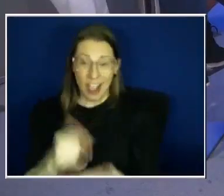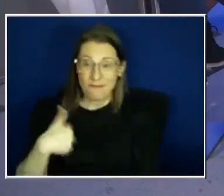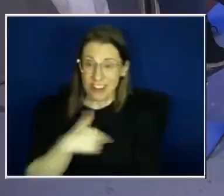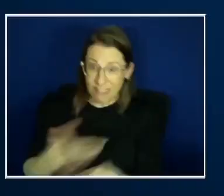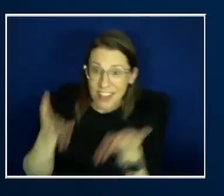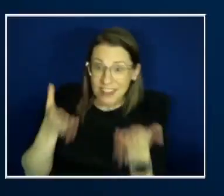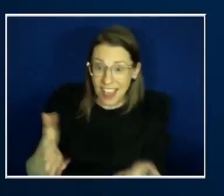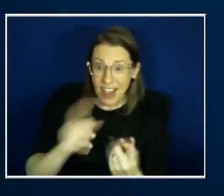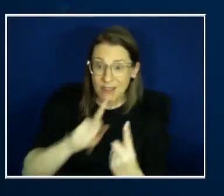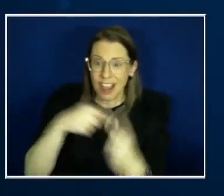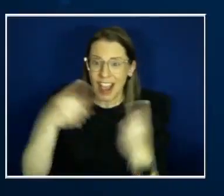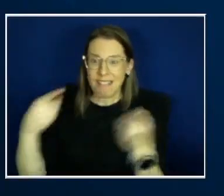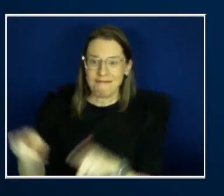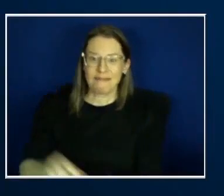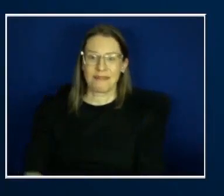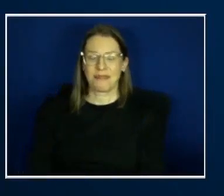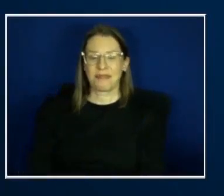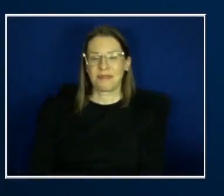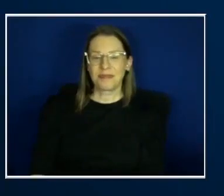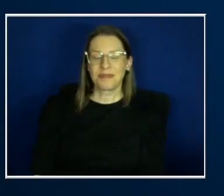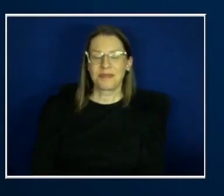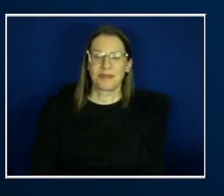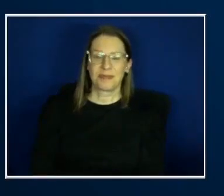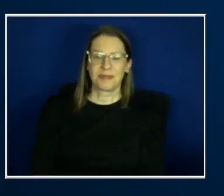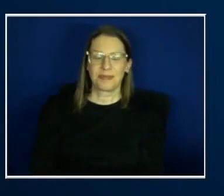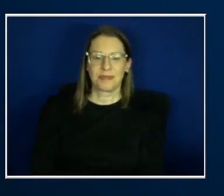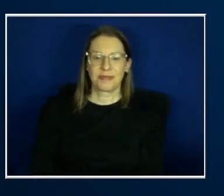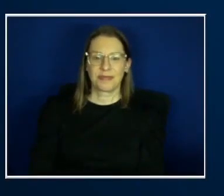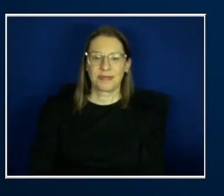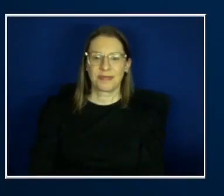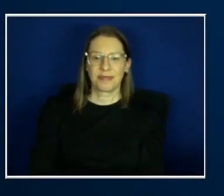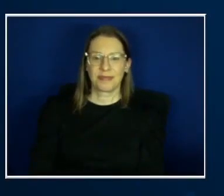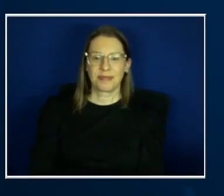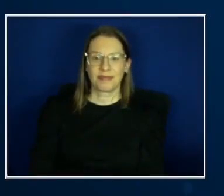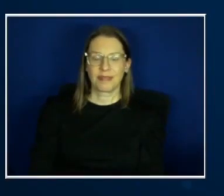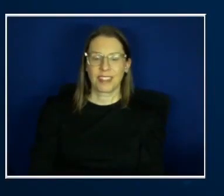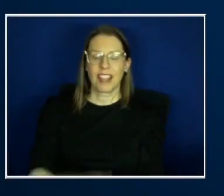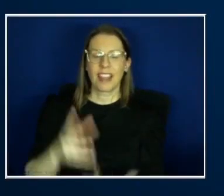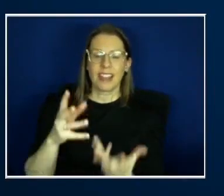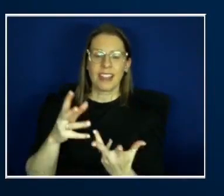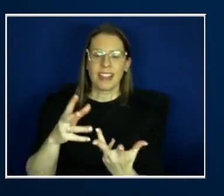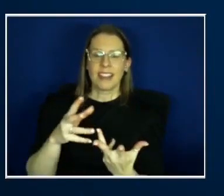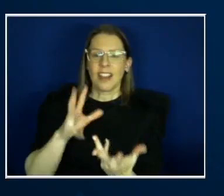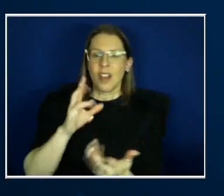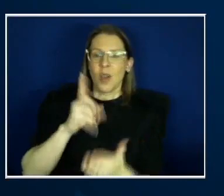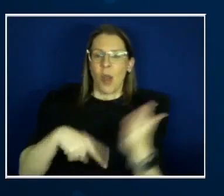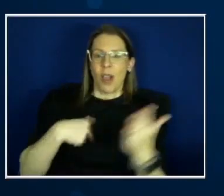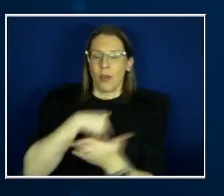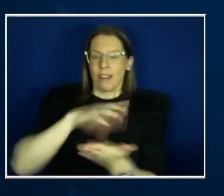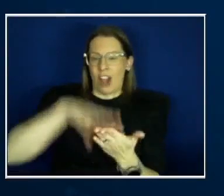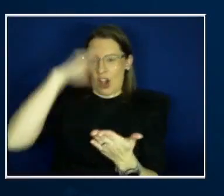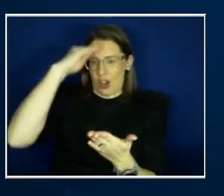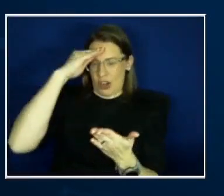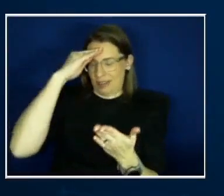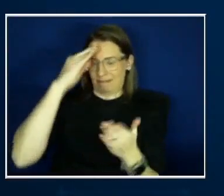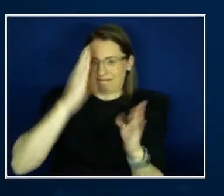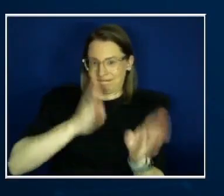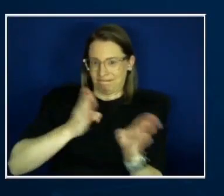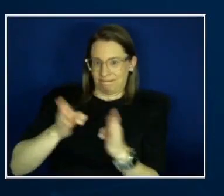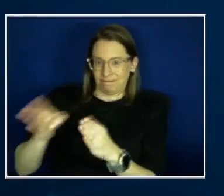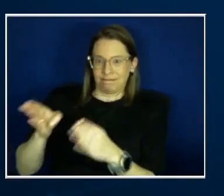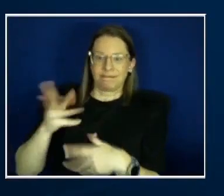be. I want to get to our kind of our takeaways today. And Danny, I'm going to head back out to you and just kind of what's your takeaway, and then